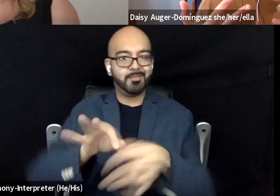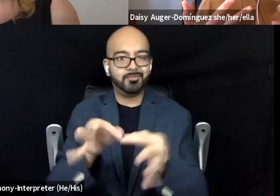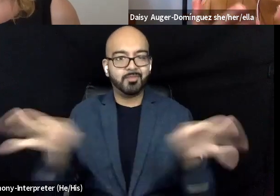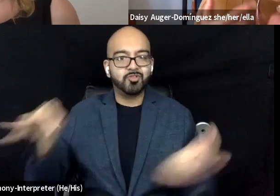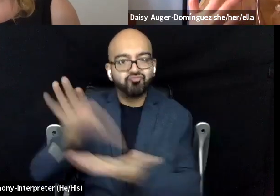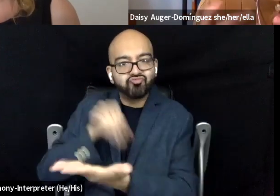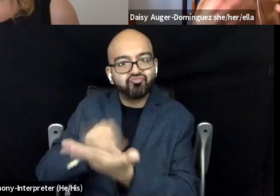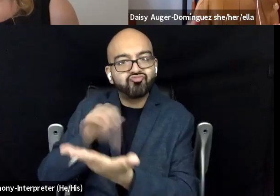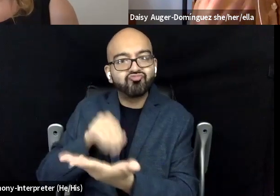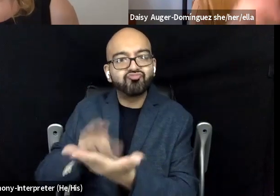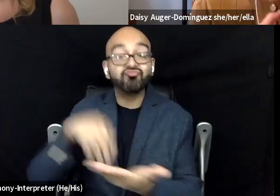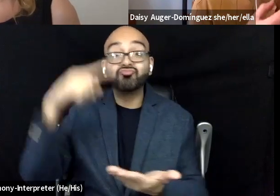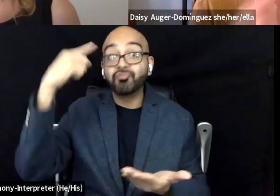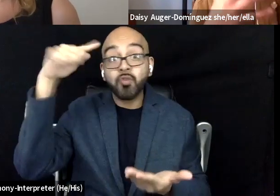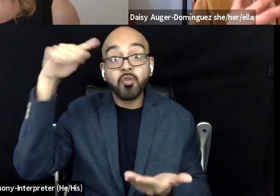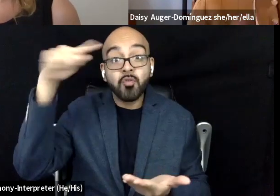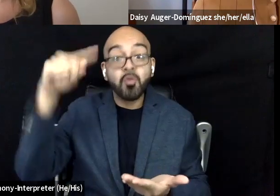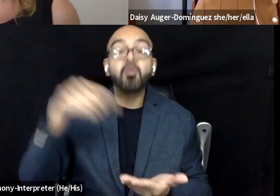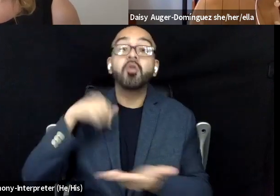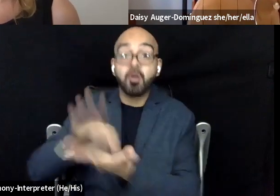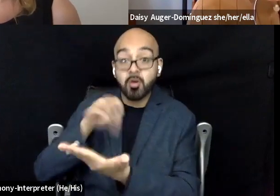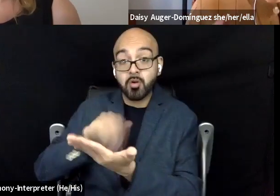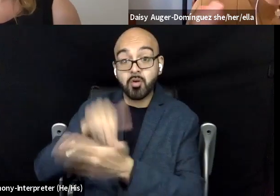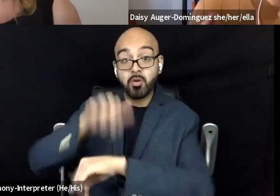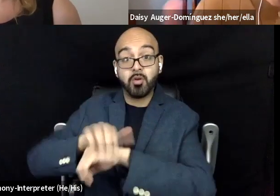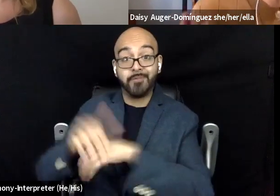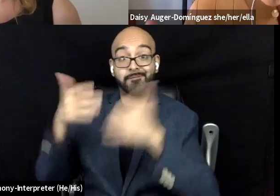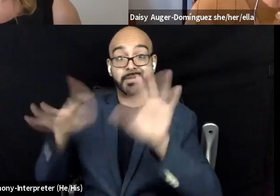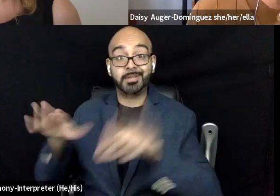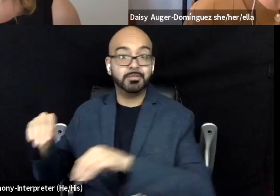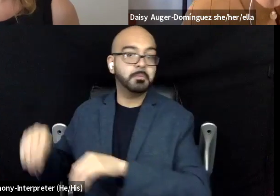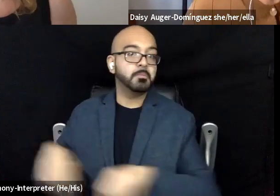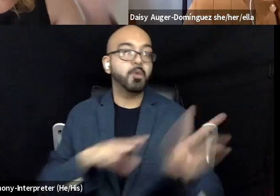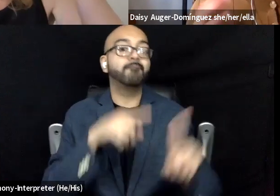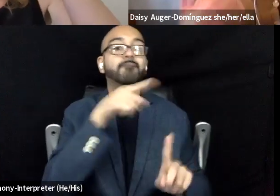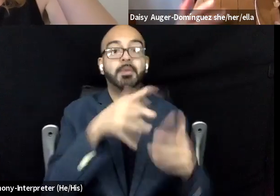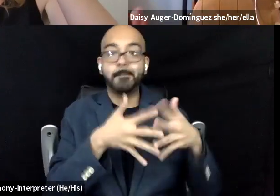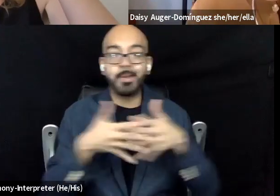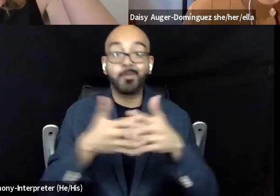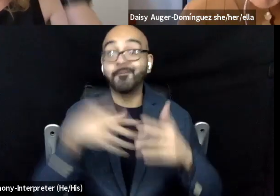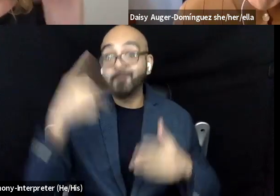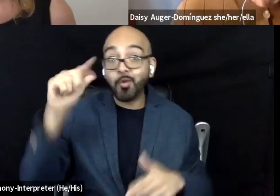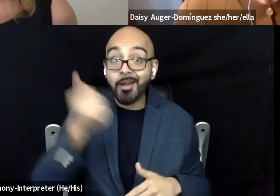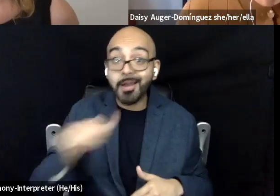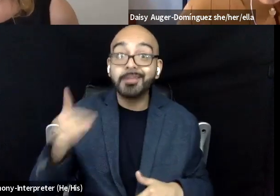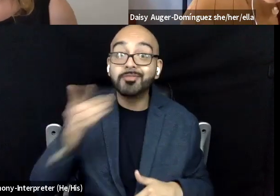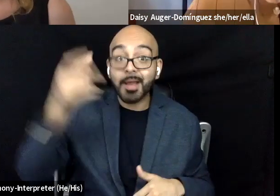always had been that I would come to America. And by the way, for any Dominicans out there, America for us is New York